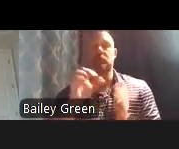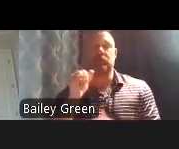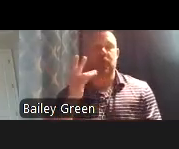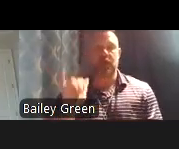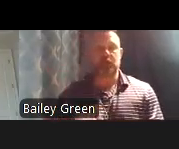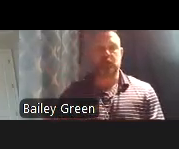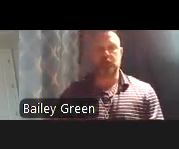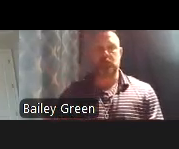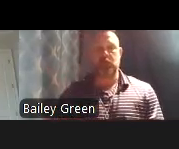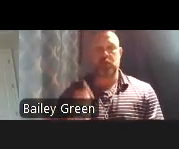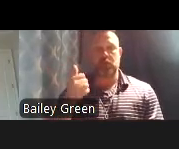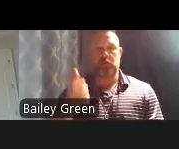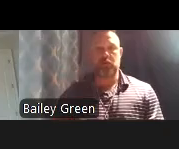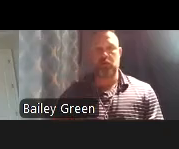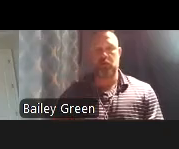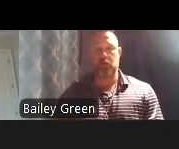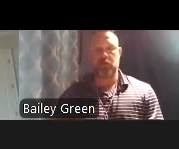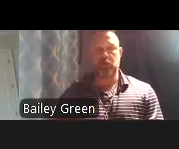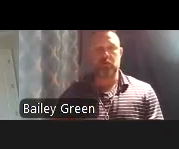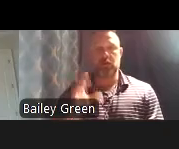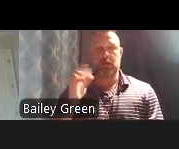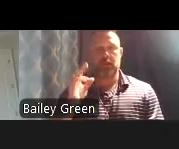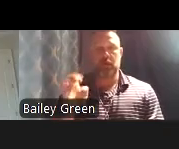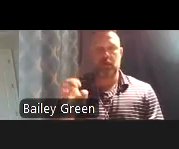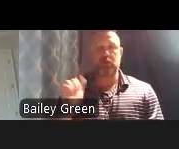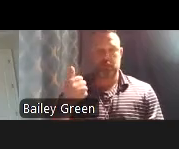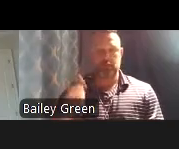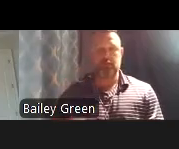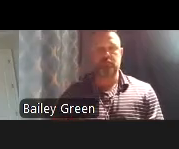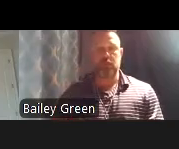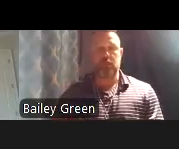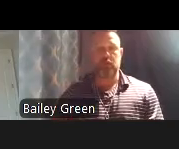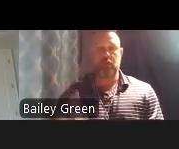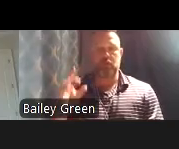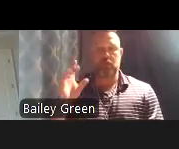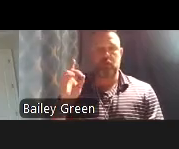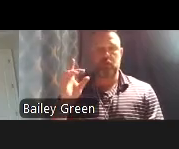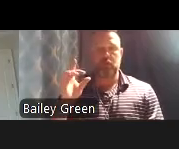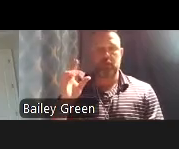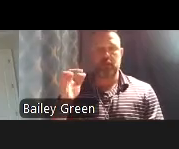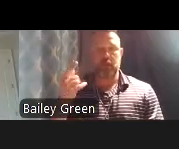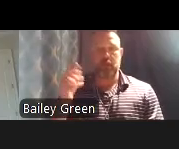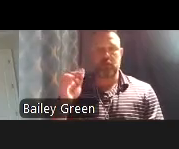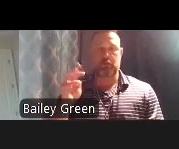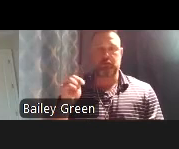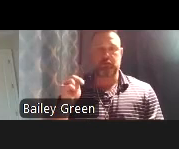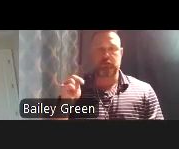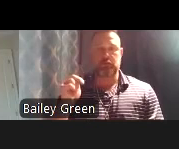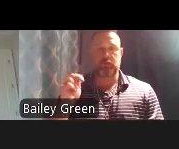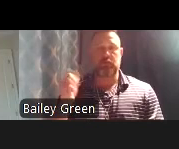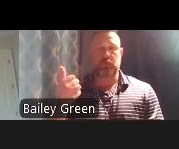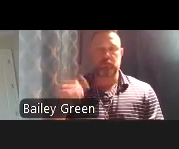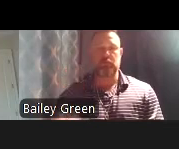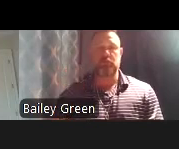Bergman. Yay. Claire Day. Yay. Dr. Dolores Gallagher Thompson.